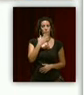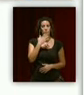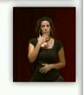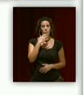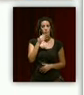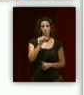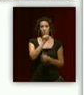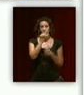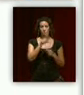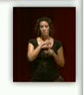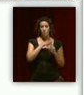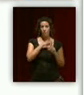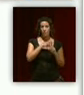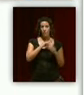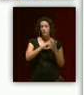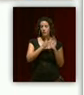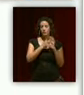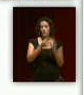But because of repetition,